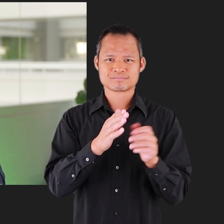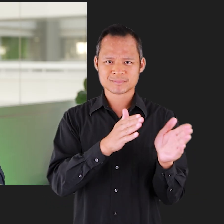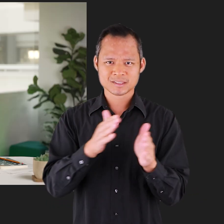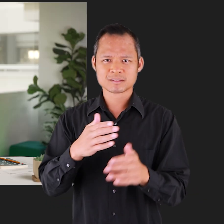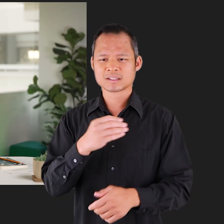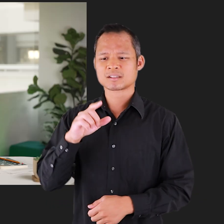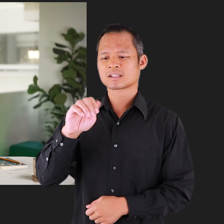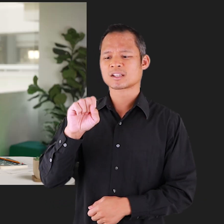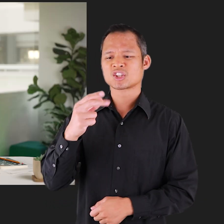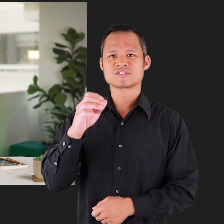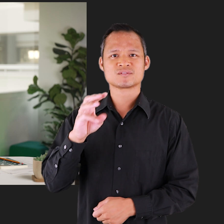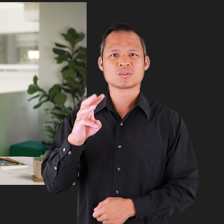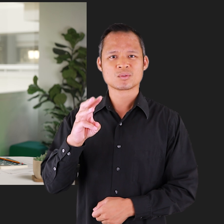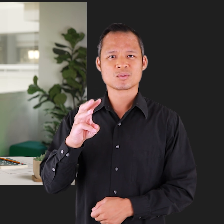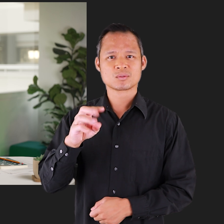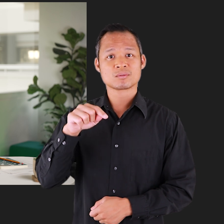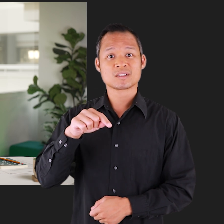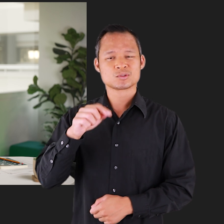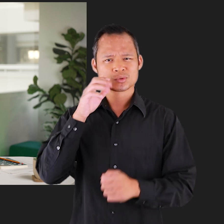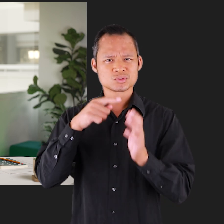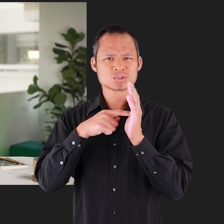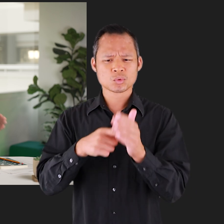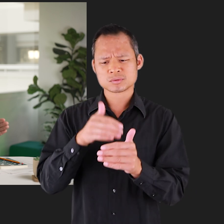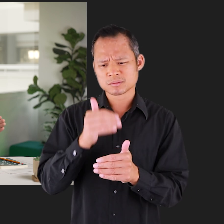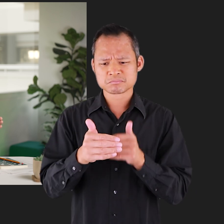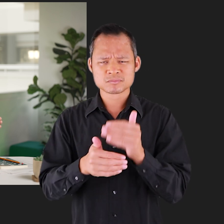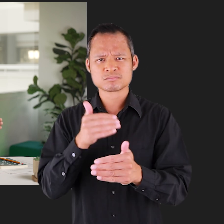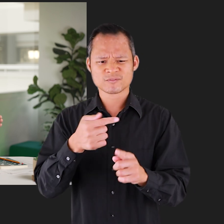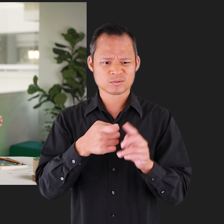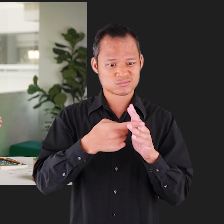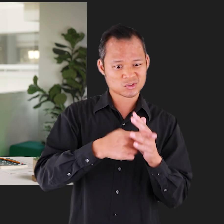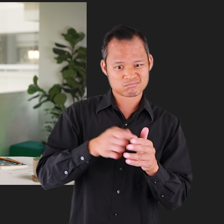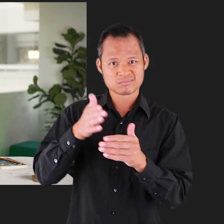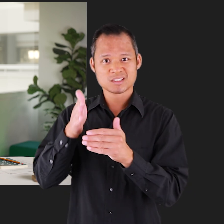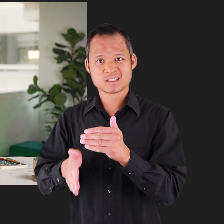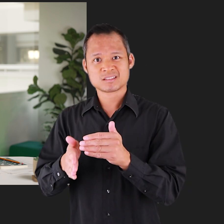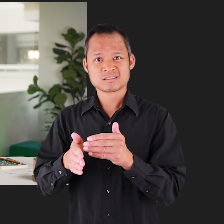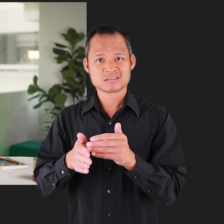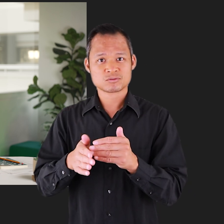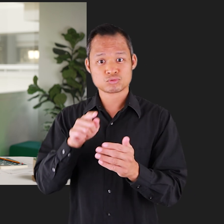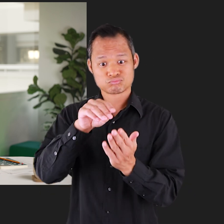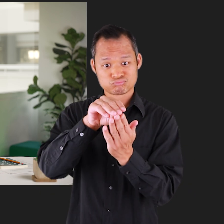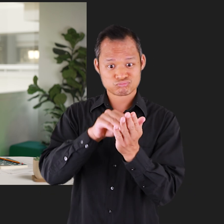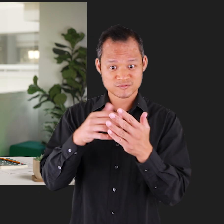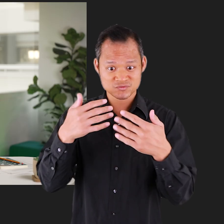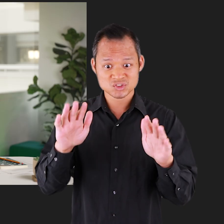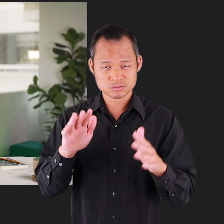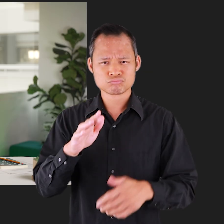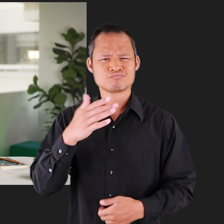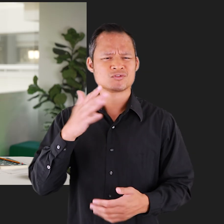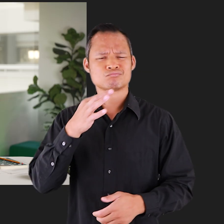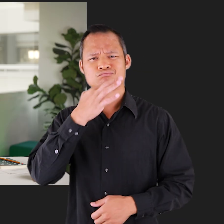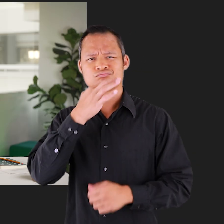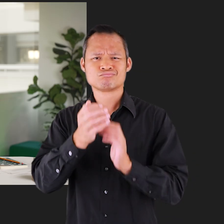flow. In this video, I will take you through the cash flow from start to finish so that you can fill it in, and before you know it, you'll